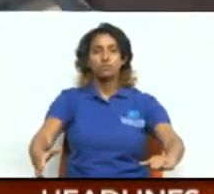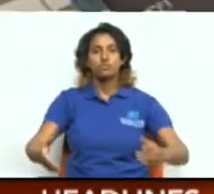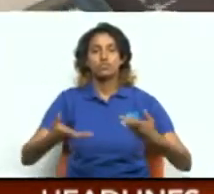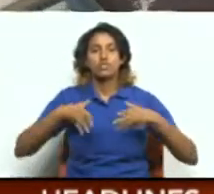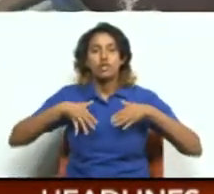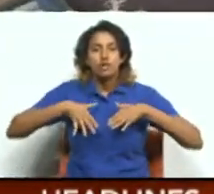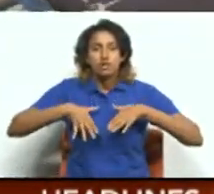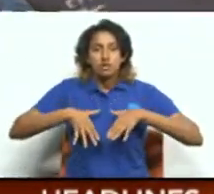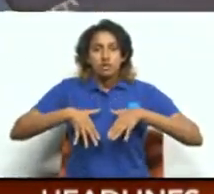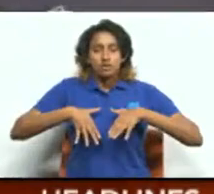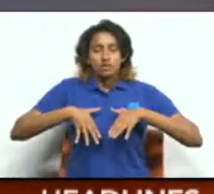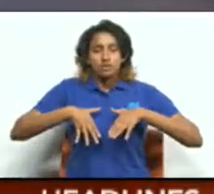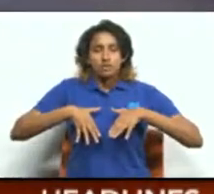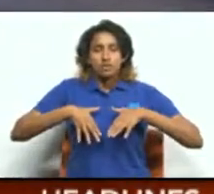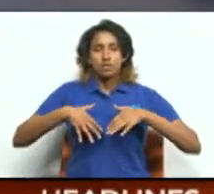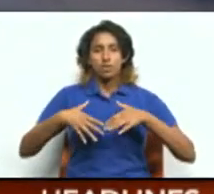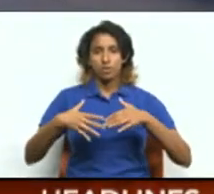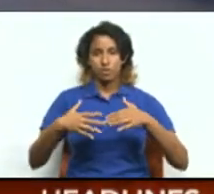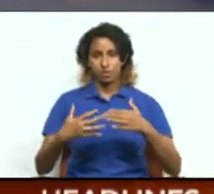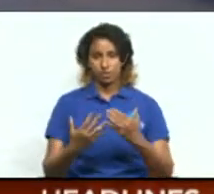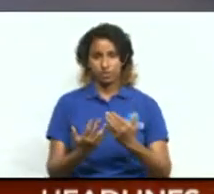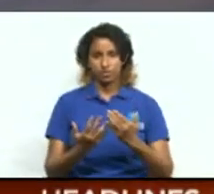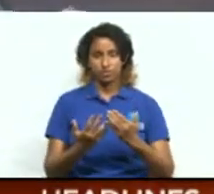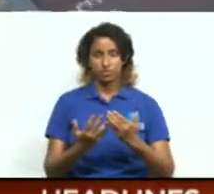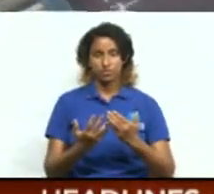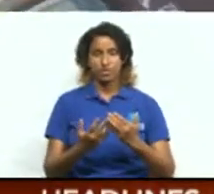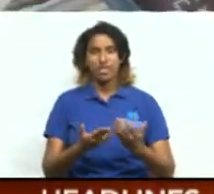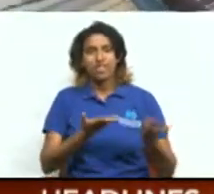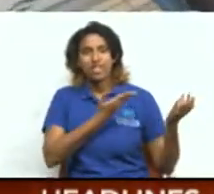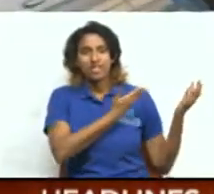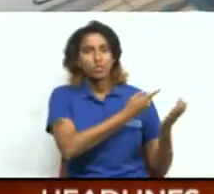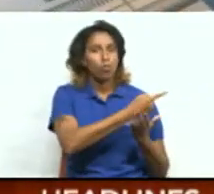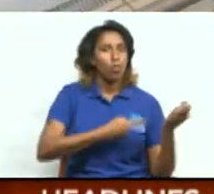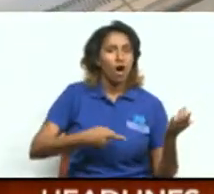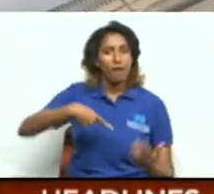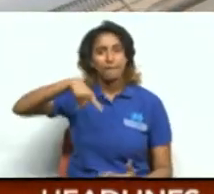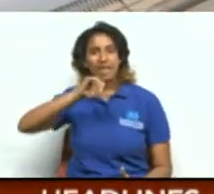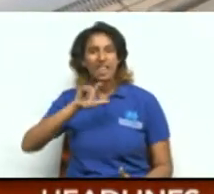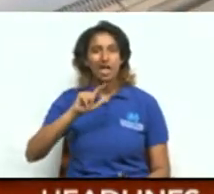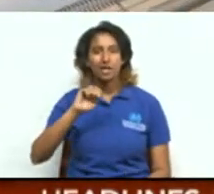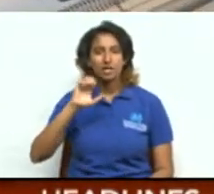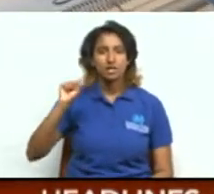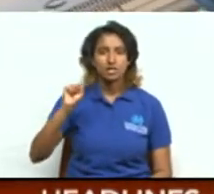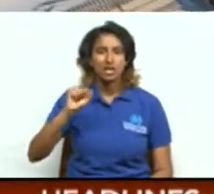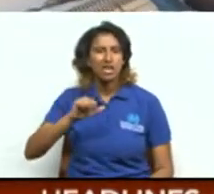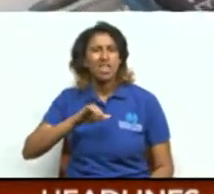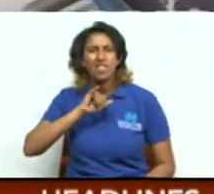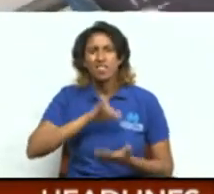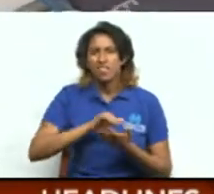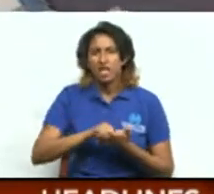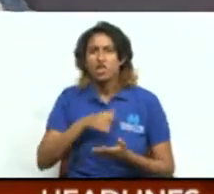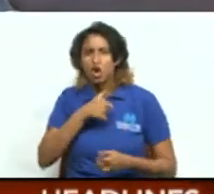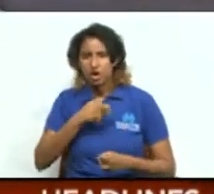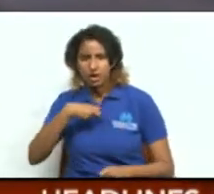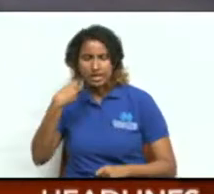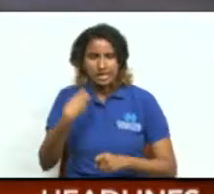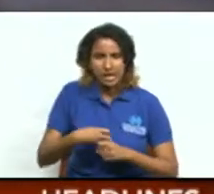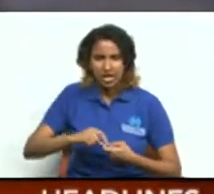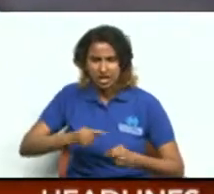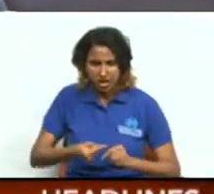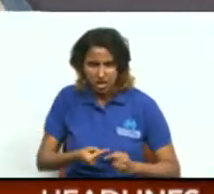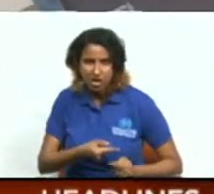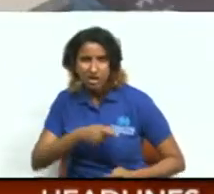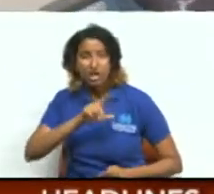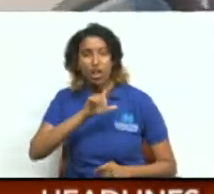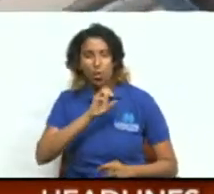Inhale, right there is good. This is Pilates, a low-impact, core-focused exercise that is popular among